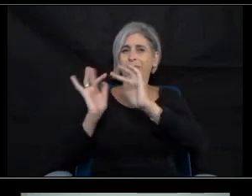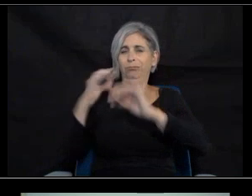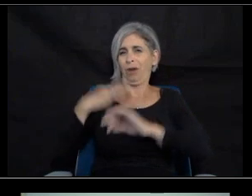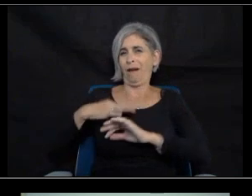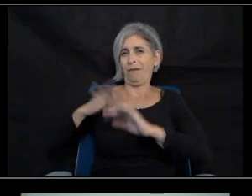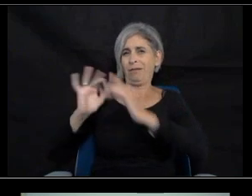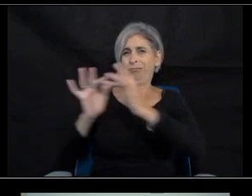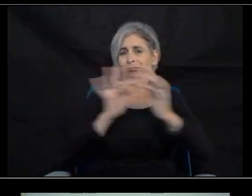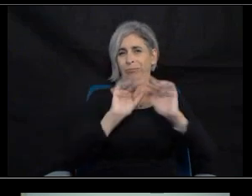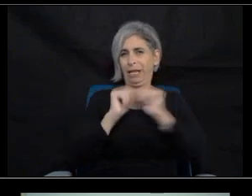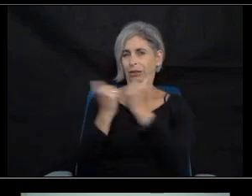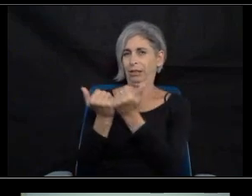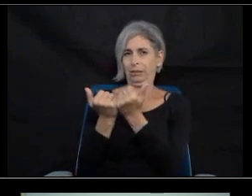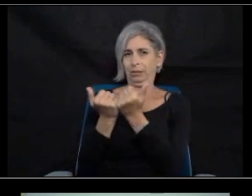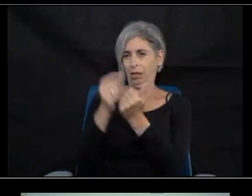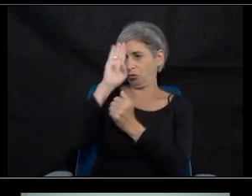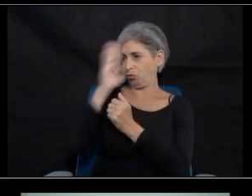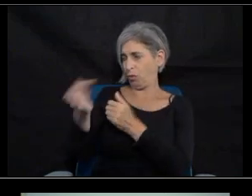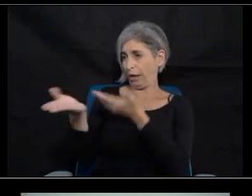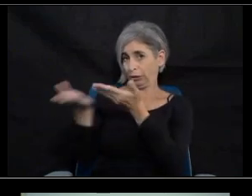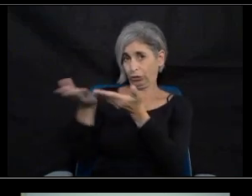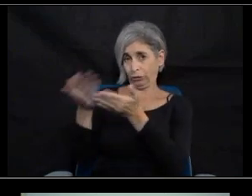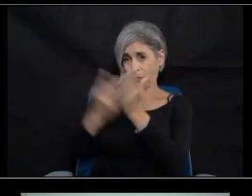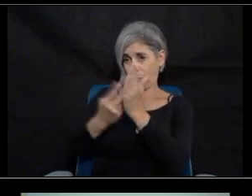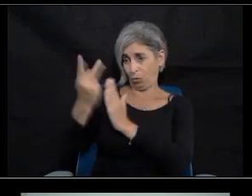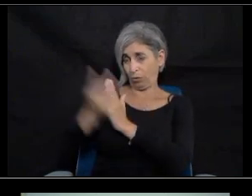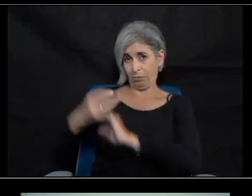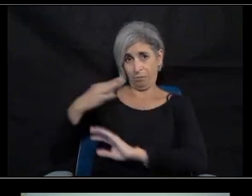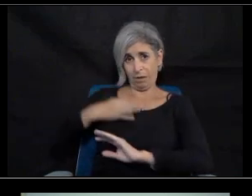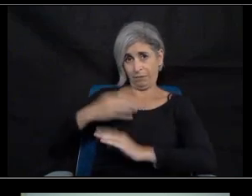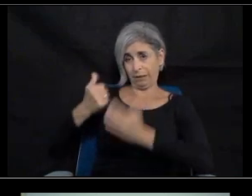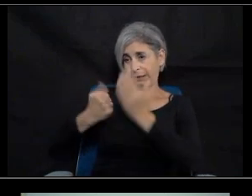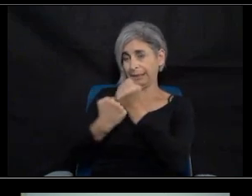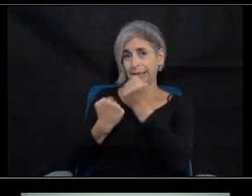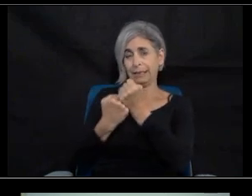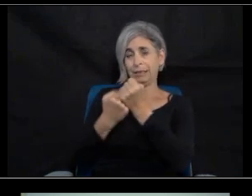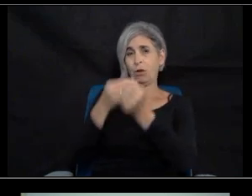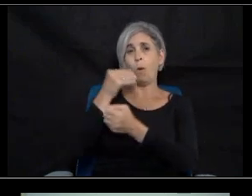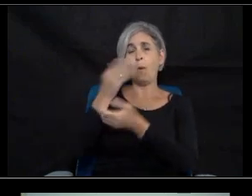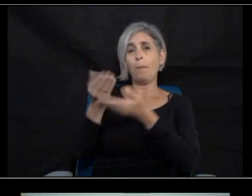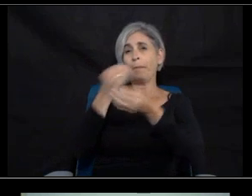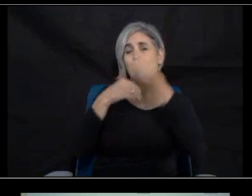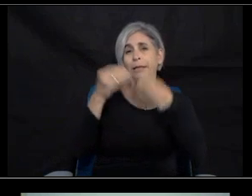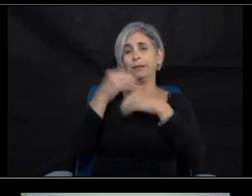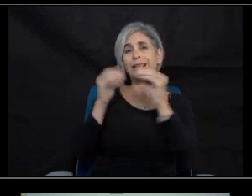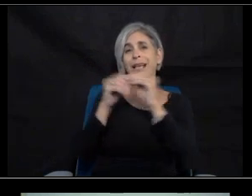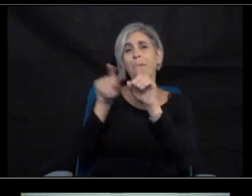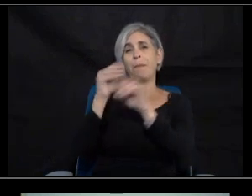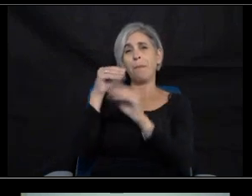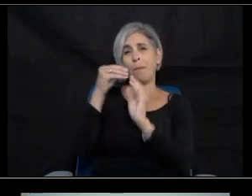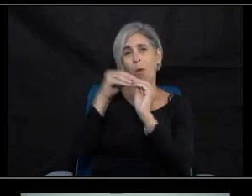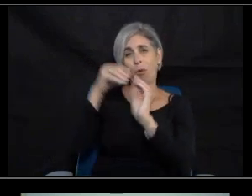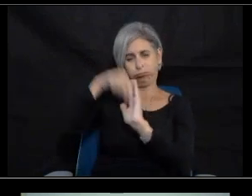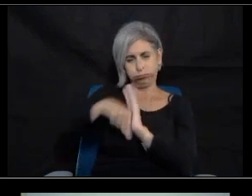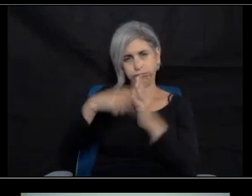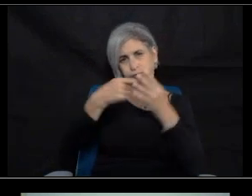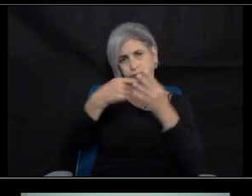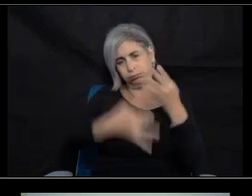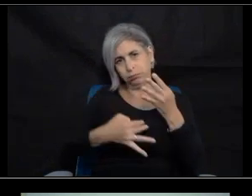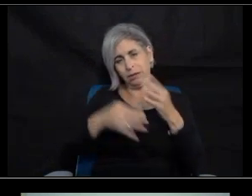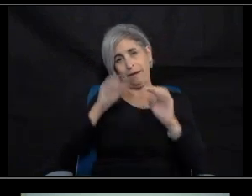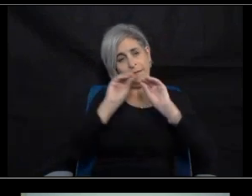agencies. Direct service programs, benefit assistance programs, home meal delivery programs, and more. And whereas Feeding